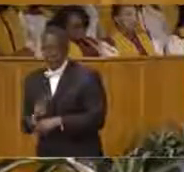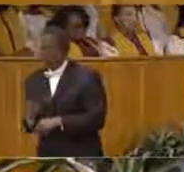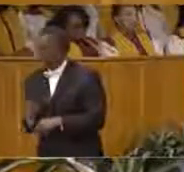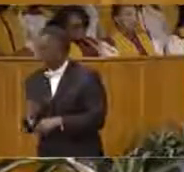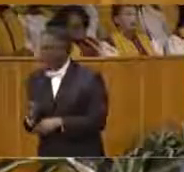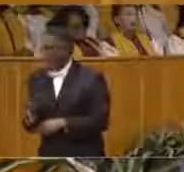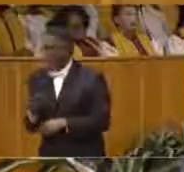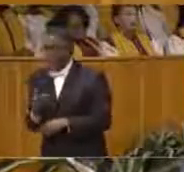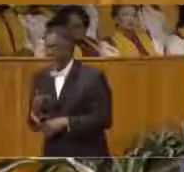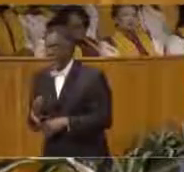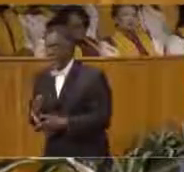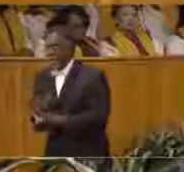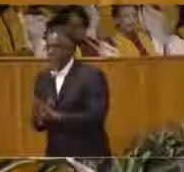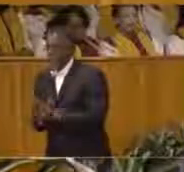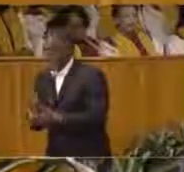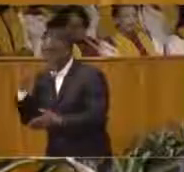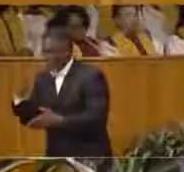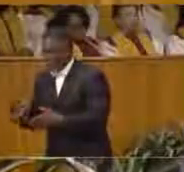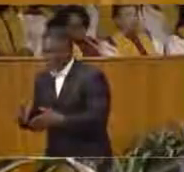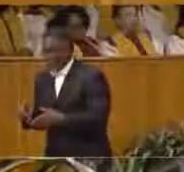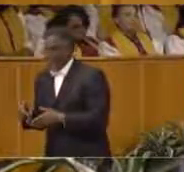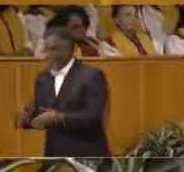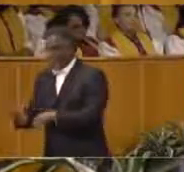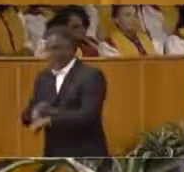because you need some paper for your printer at home.